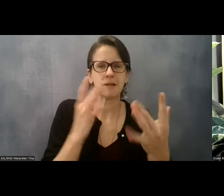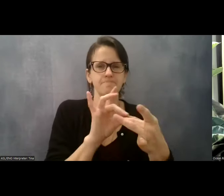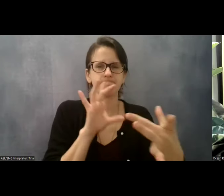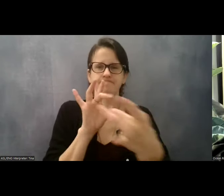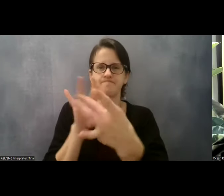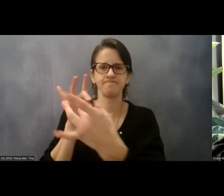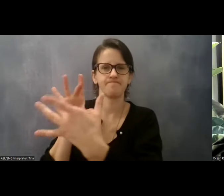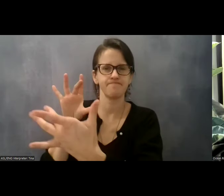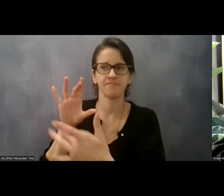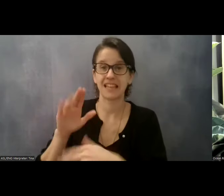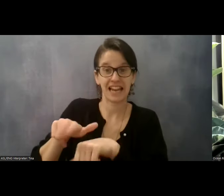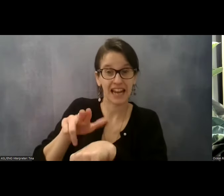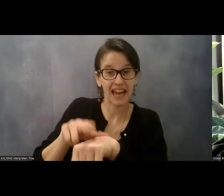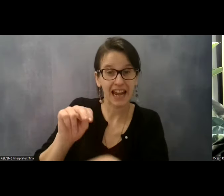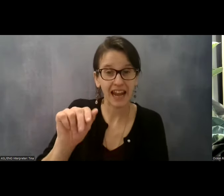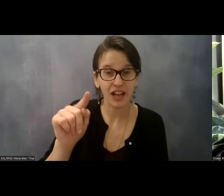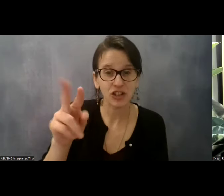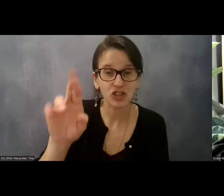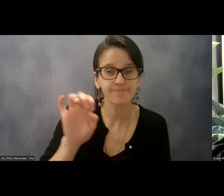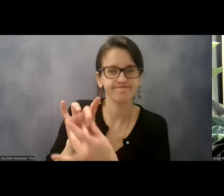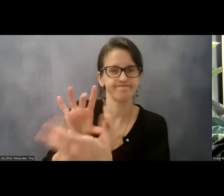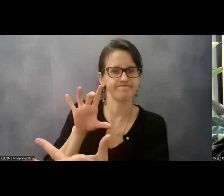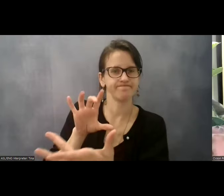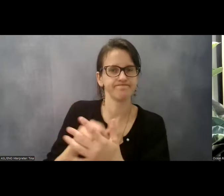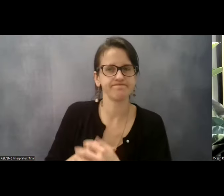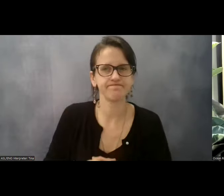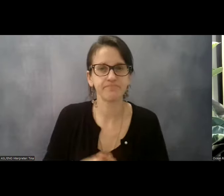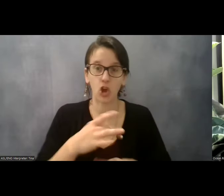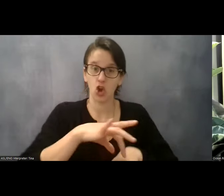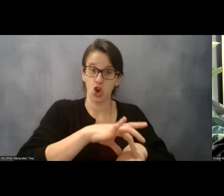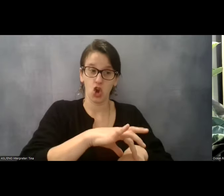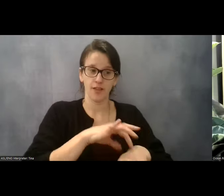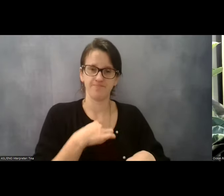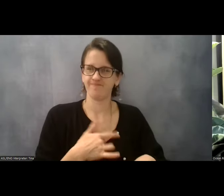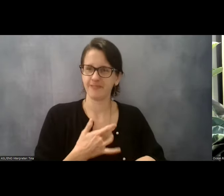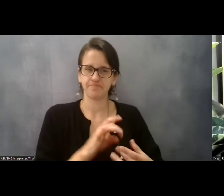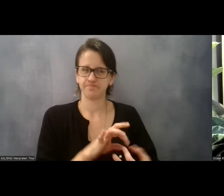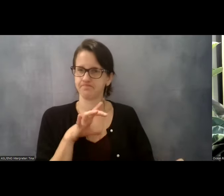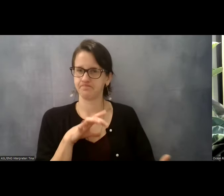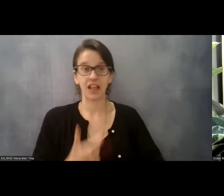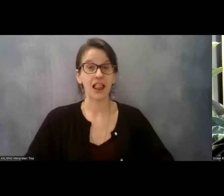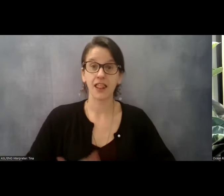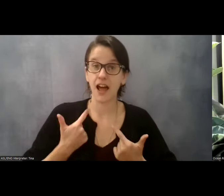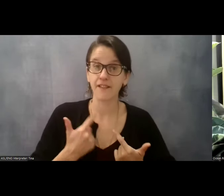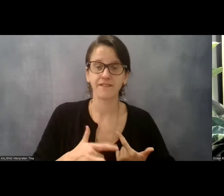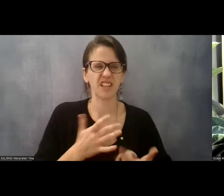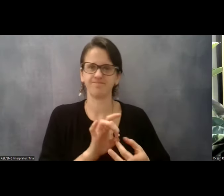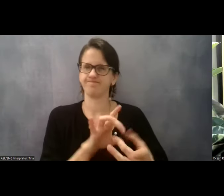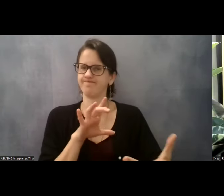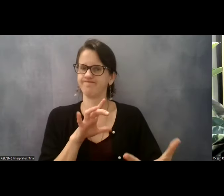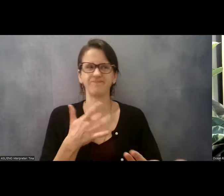Disconnection from our own nature, disconnection from the earth and life itself, a feeling of living in some kind of an